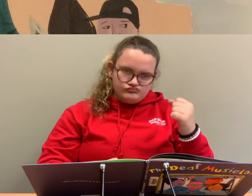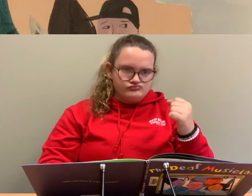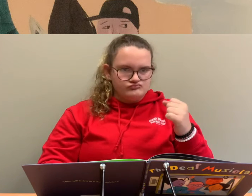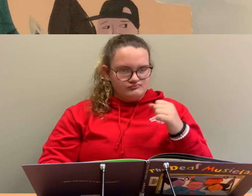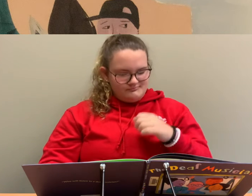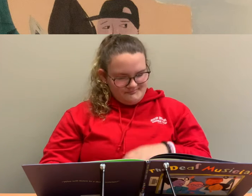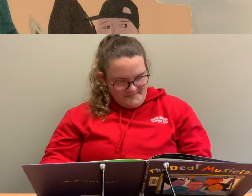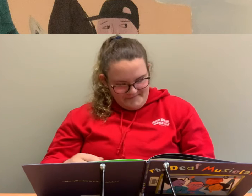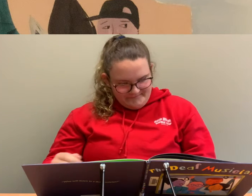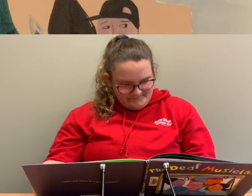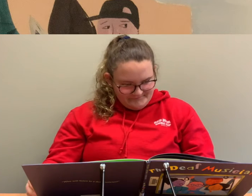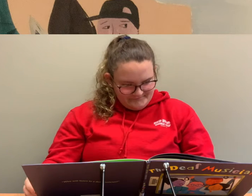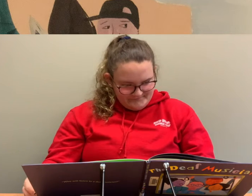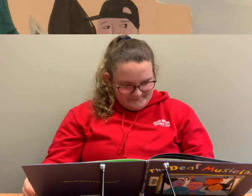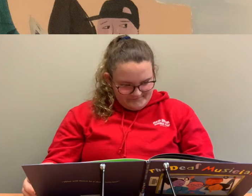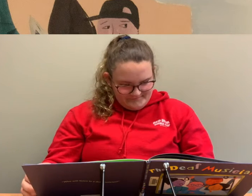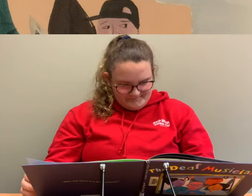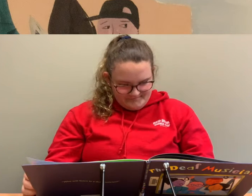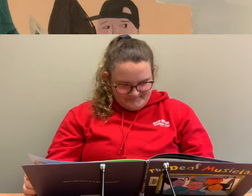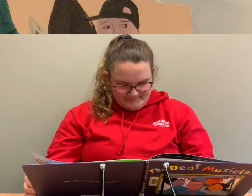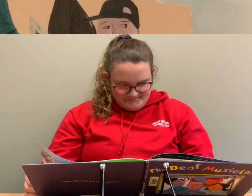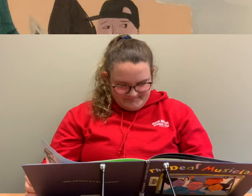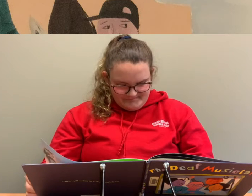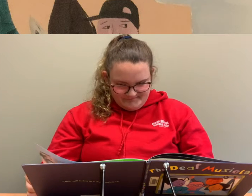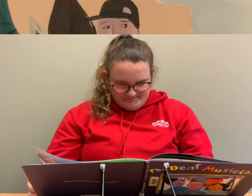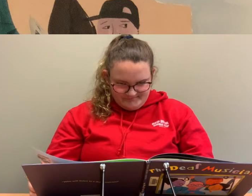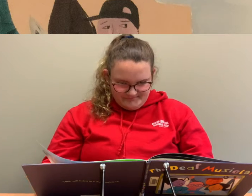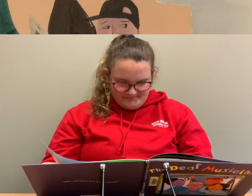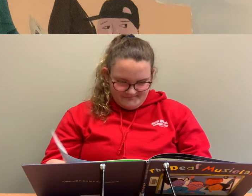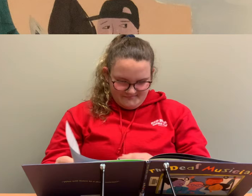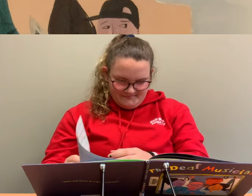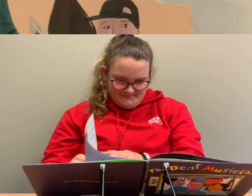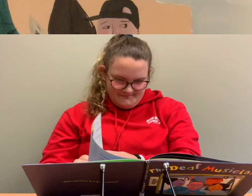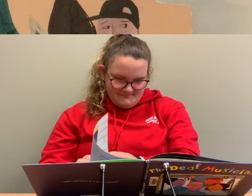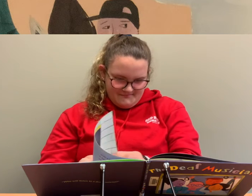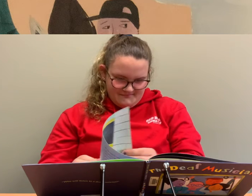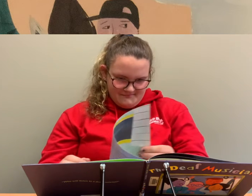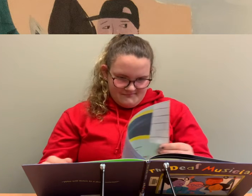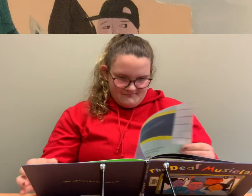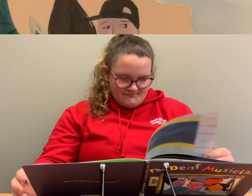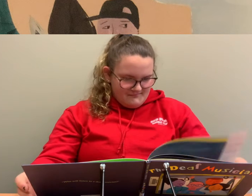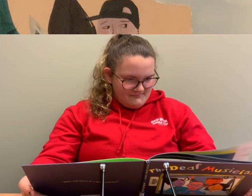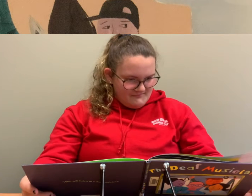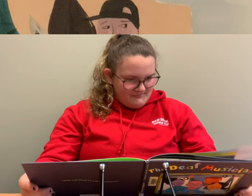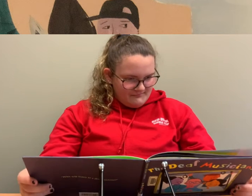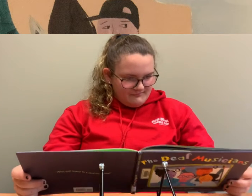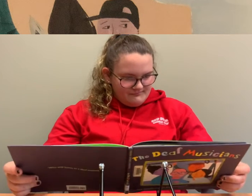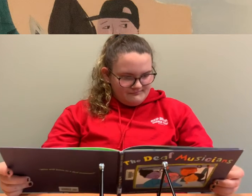They knew all the good jazz music, and he had a heart for it, that's why.